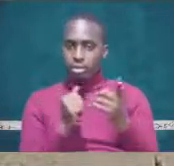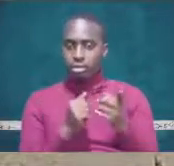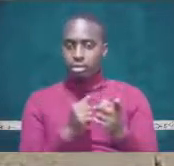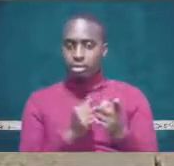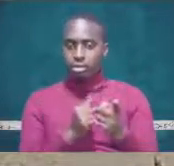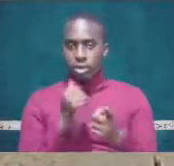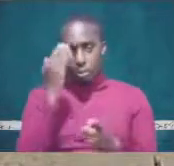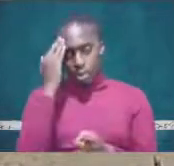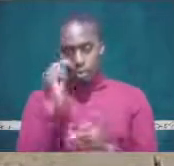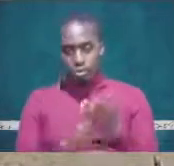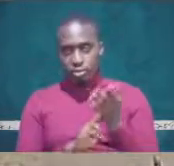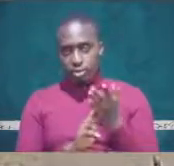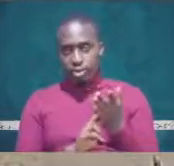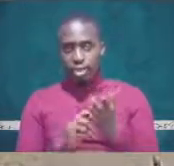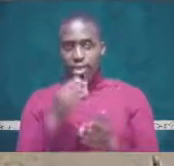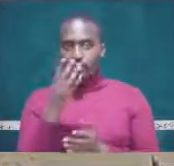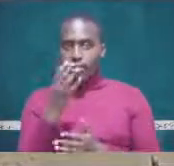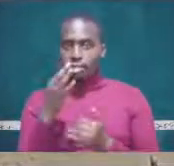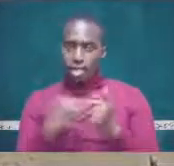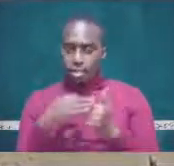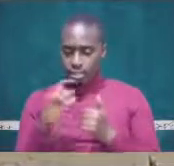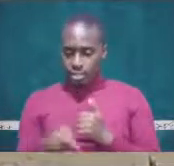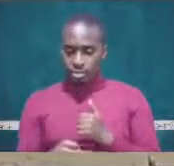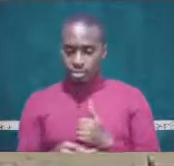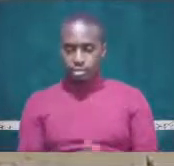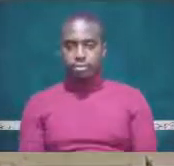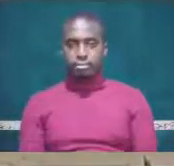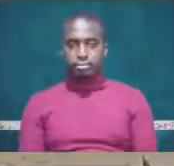consumption, because consumption is 48,000.